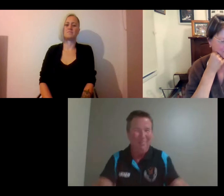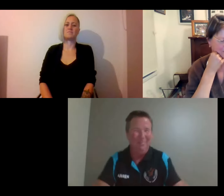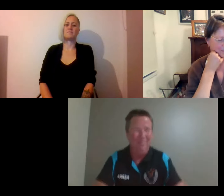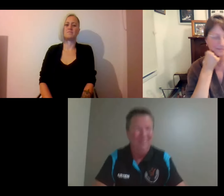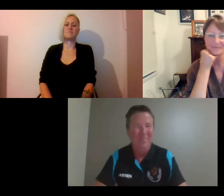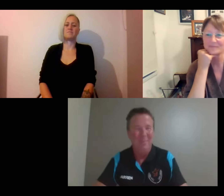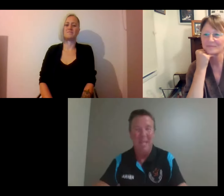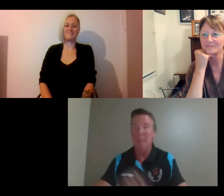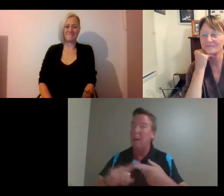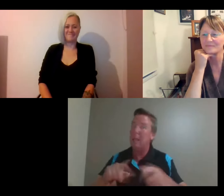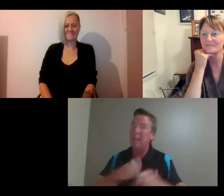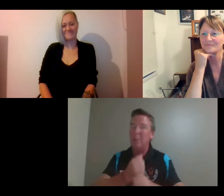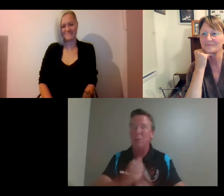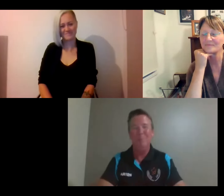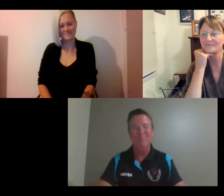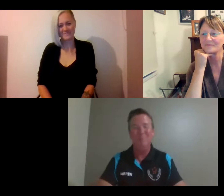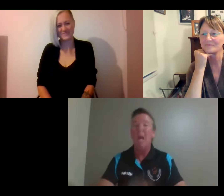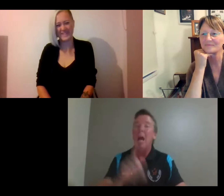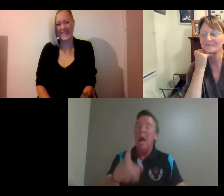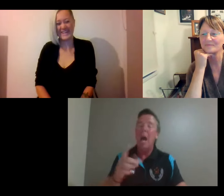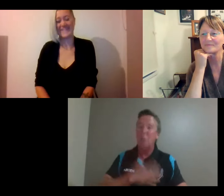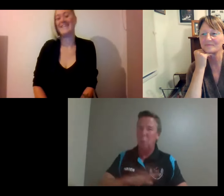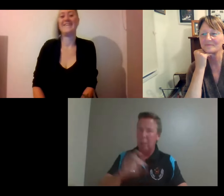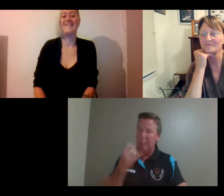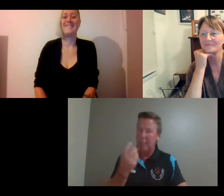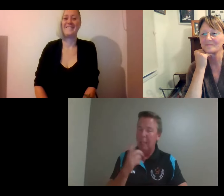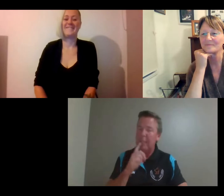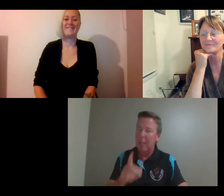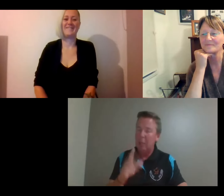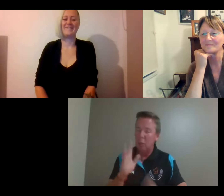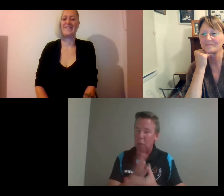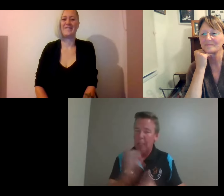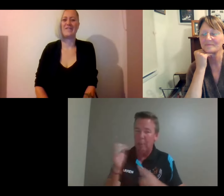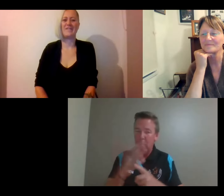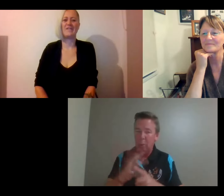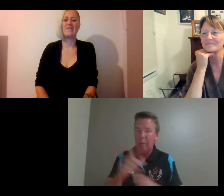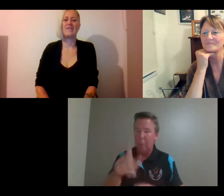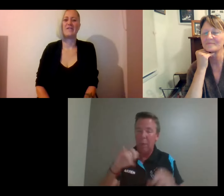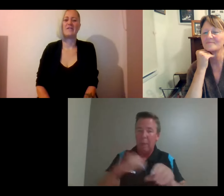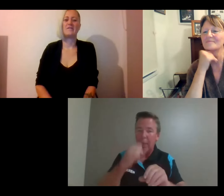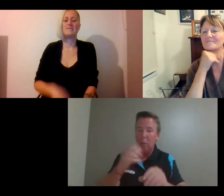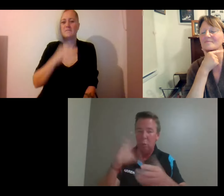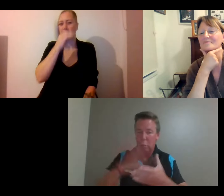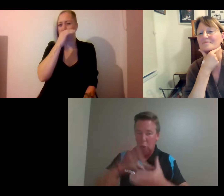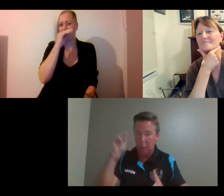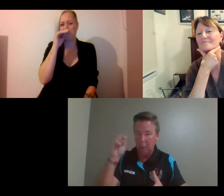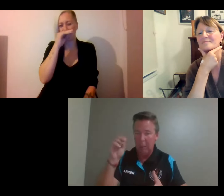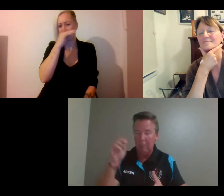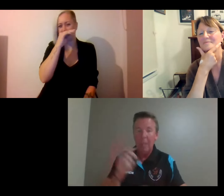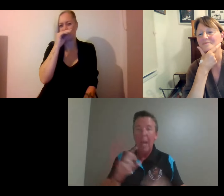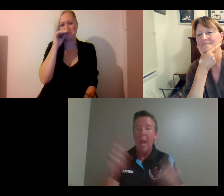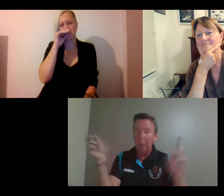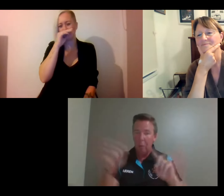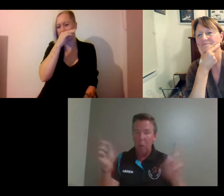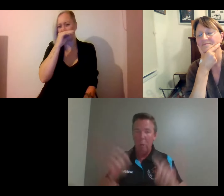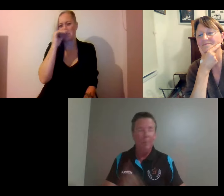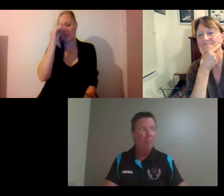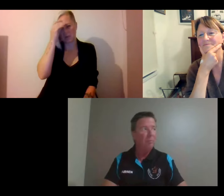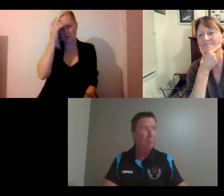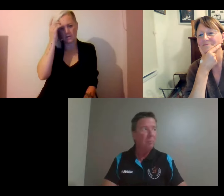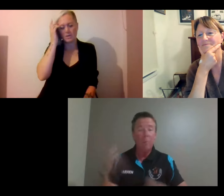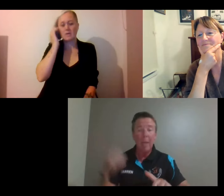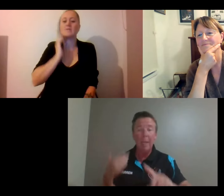Okay, that's my example. I just want to say it's really important for like medical students at the